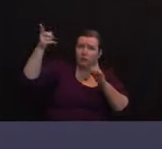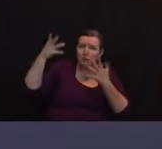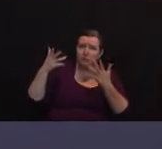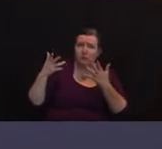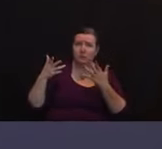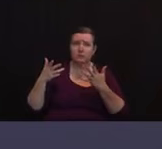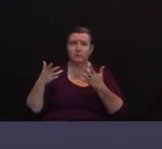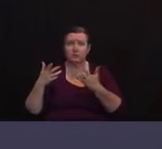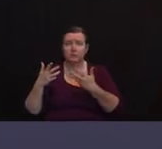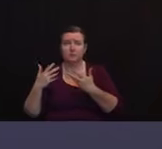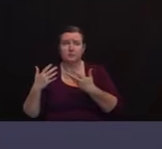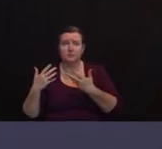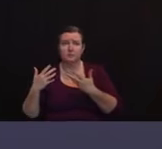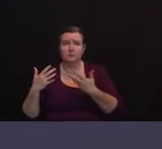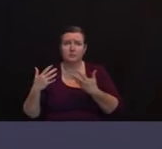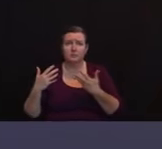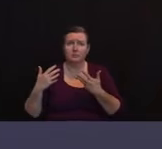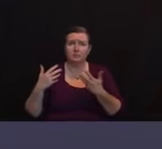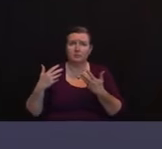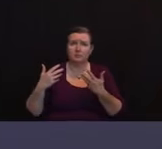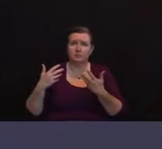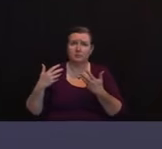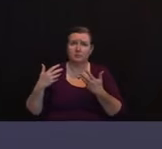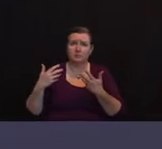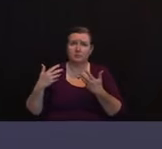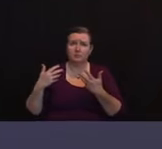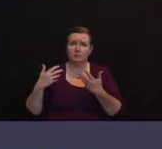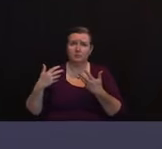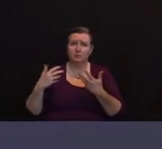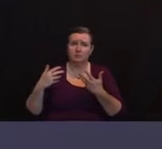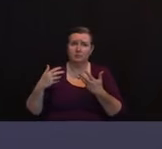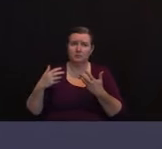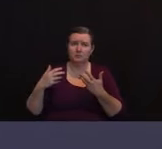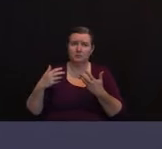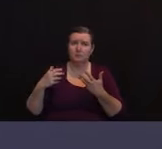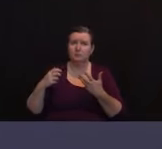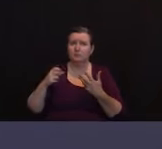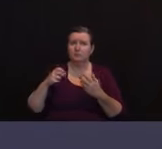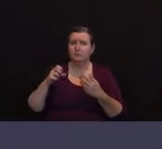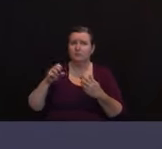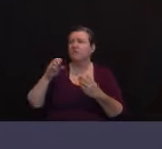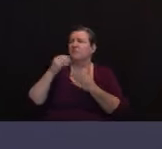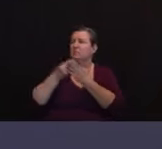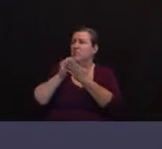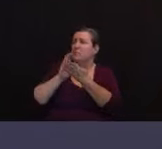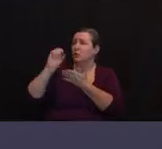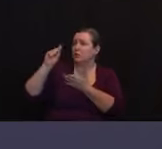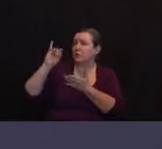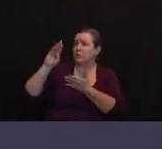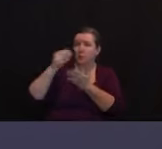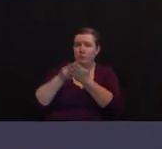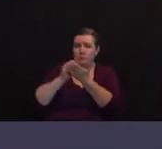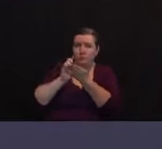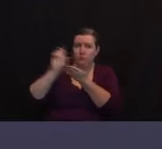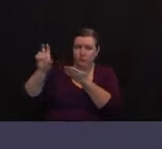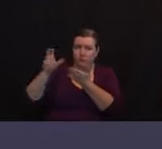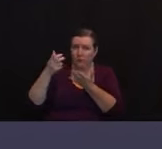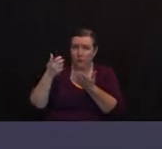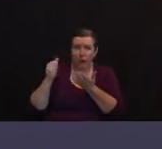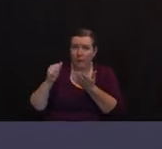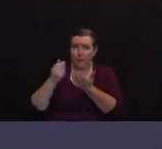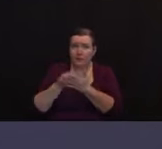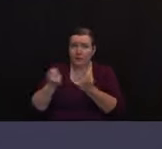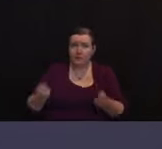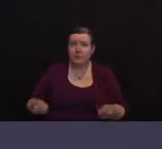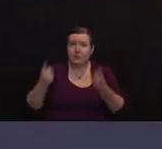proposal set to give New Jersey another $6 billion, will any of that be spent on retiring the debt incurred last year? If so,